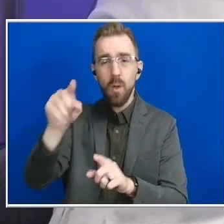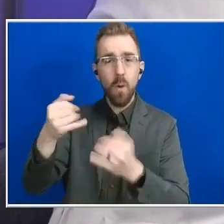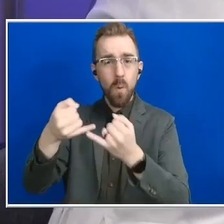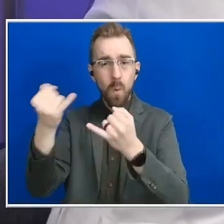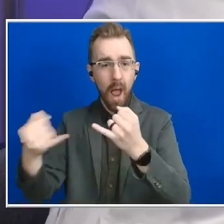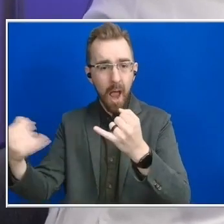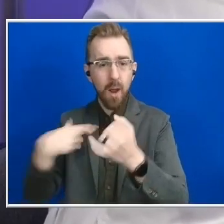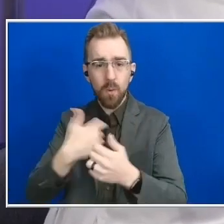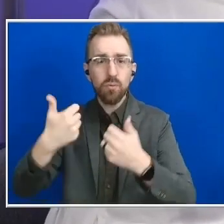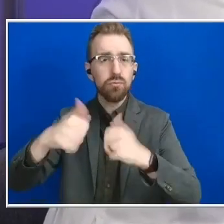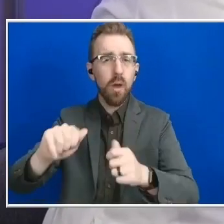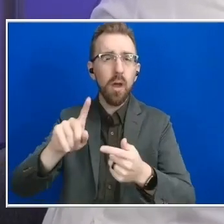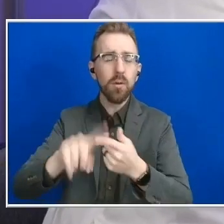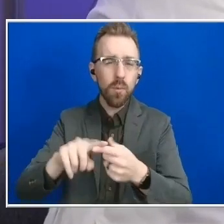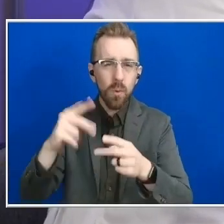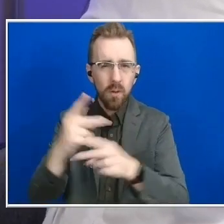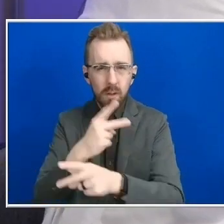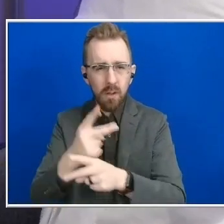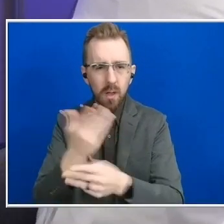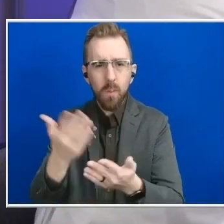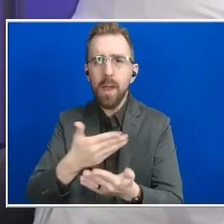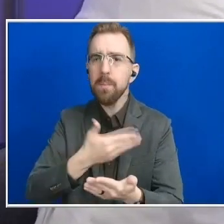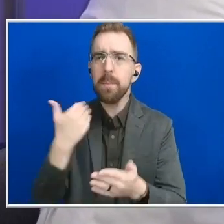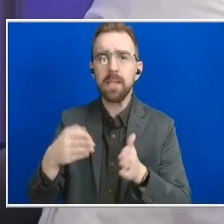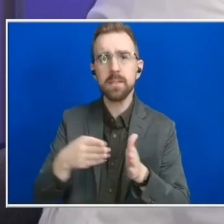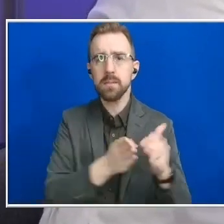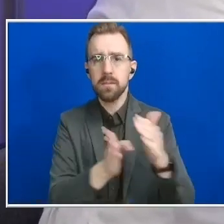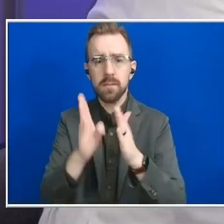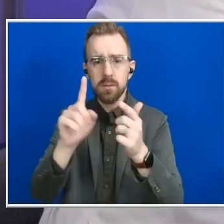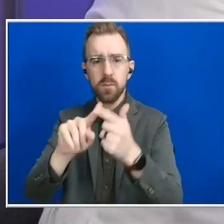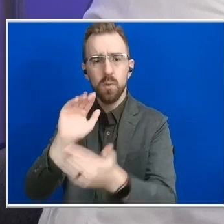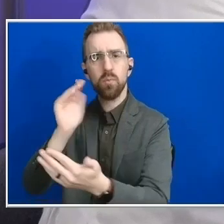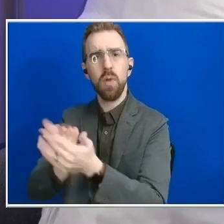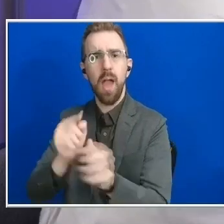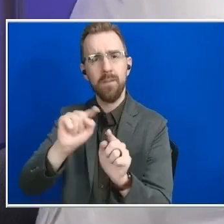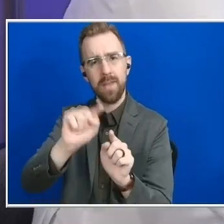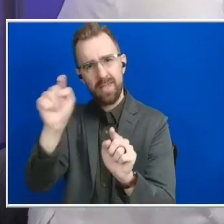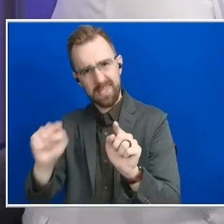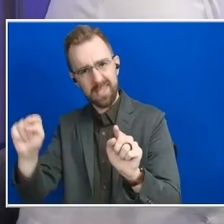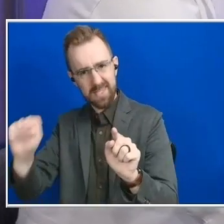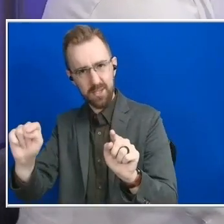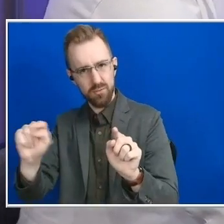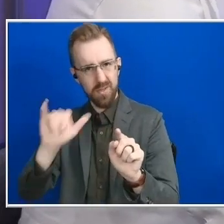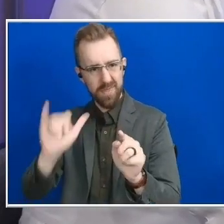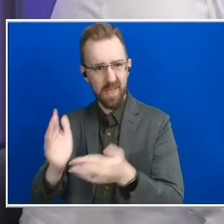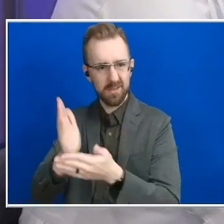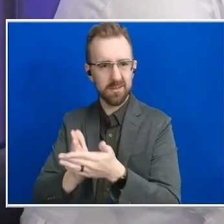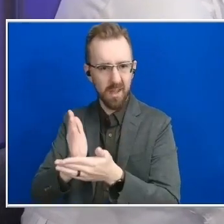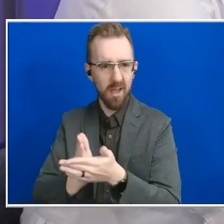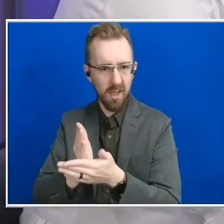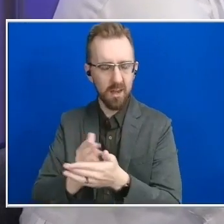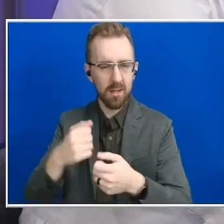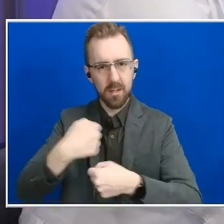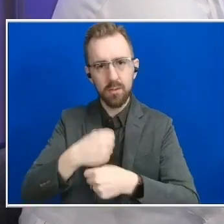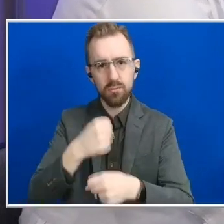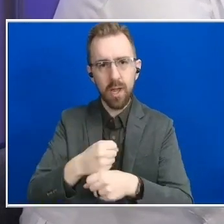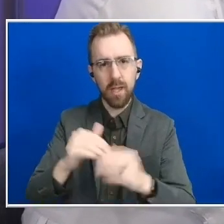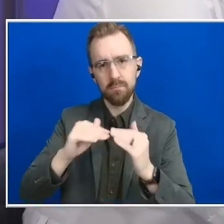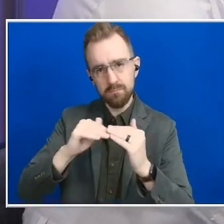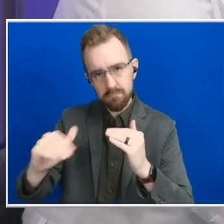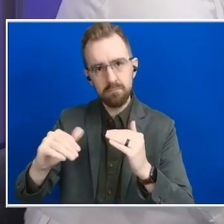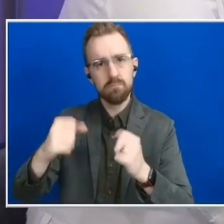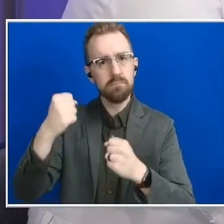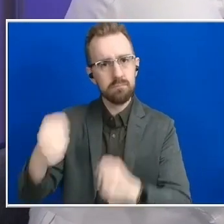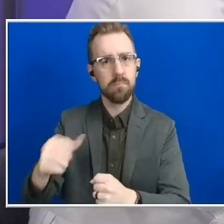to figure out what's the best path to come here into this side to create a stable anchor